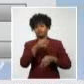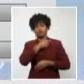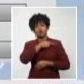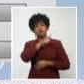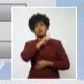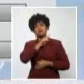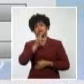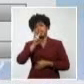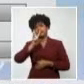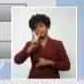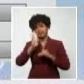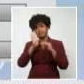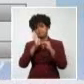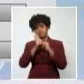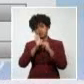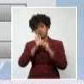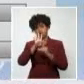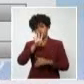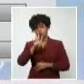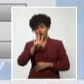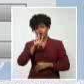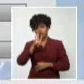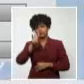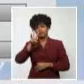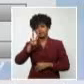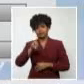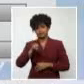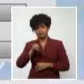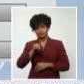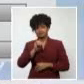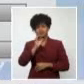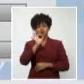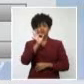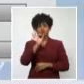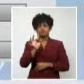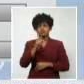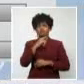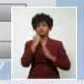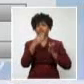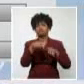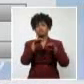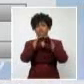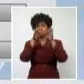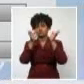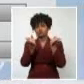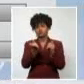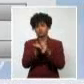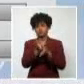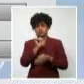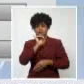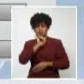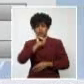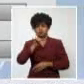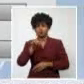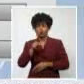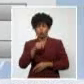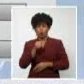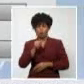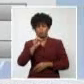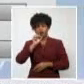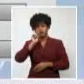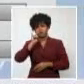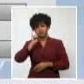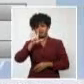3,430 people. This gives a lethality in the world of 6.95%.